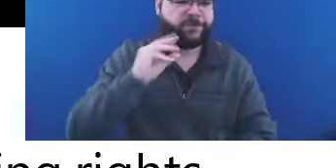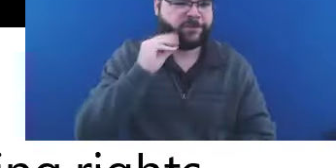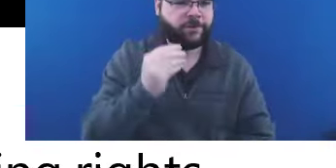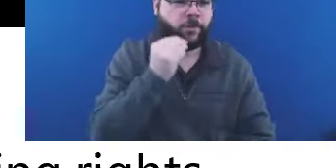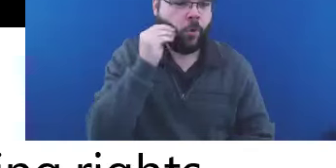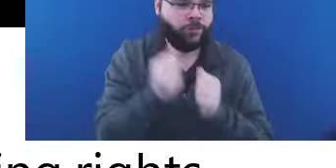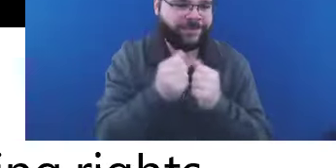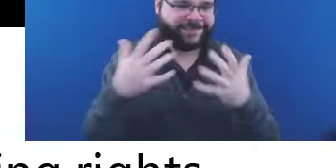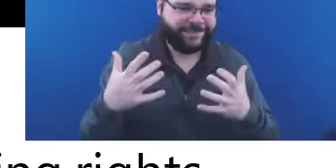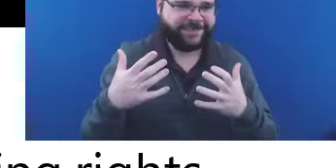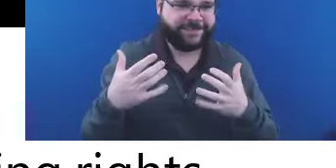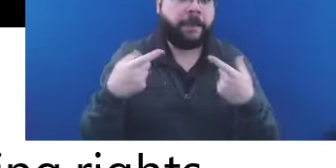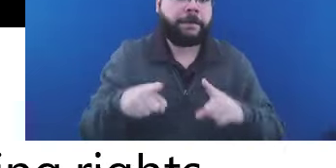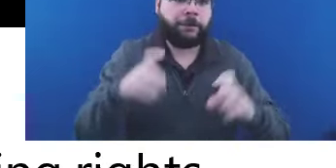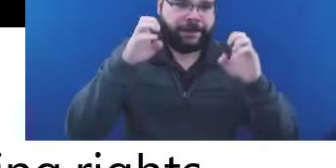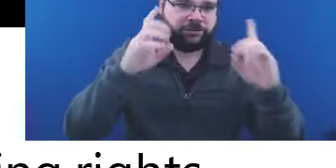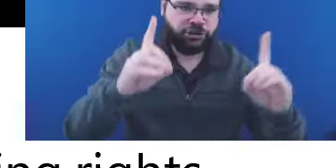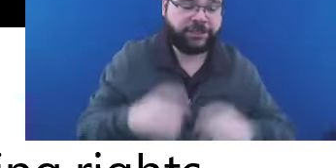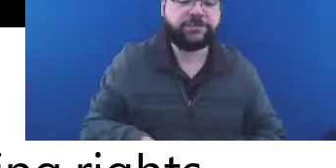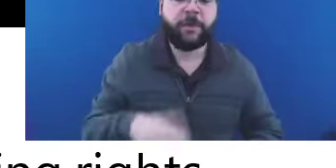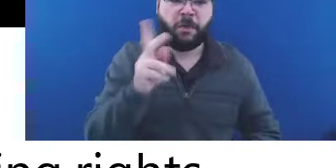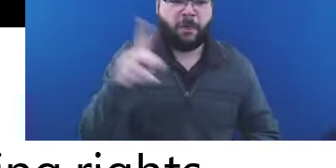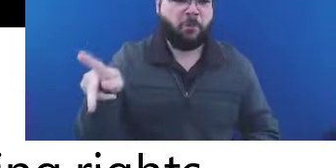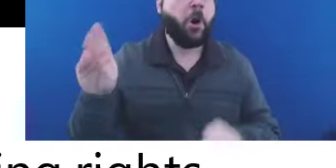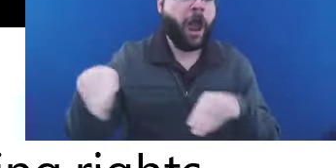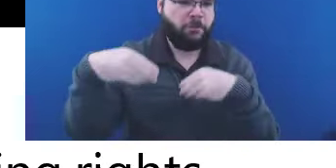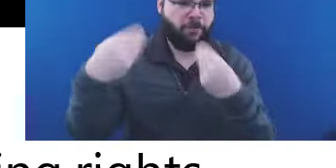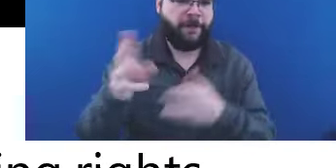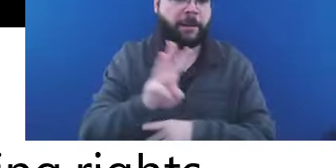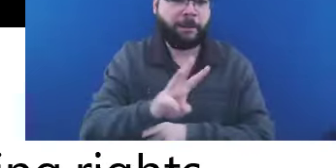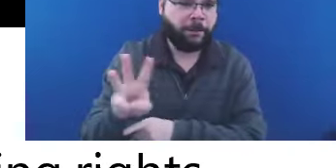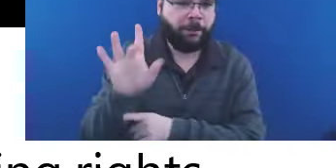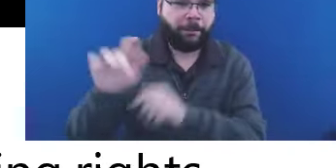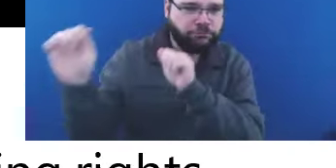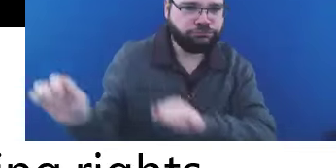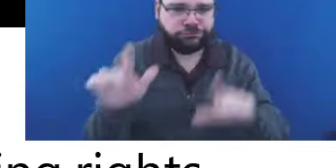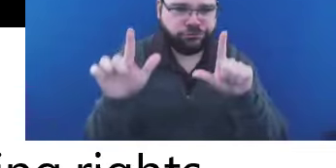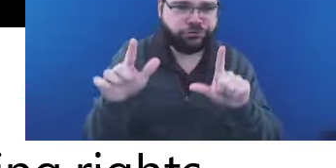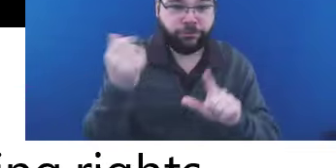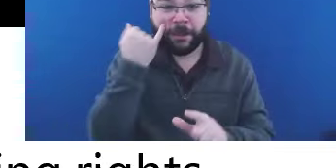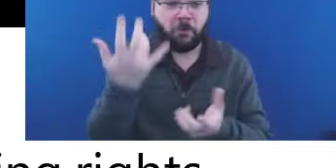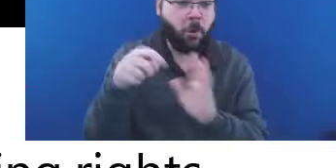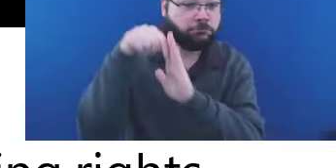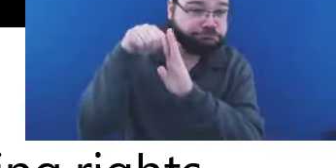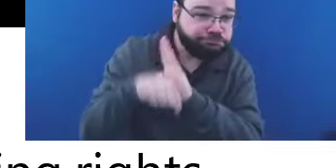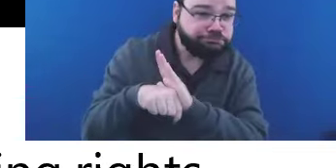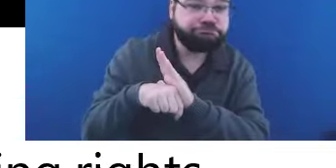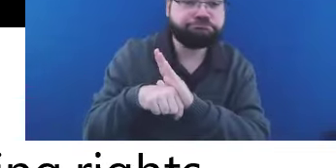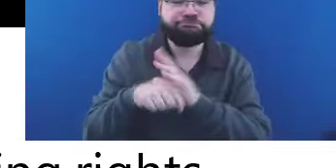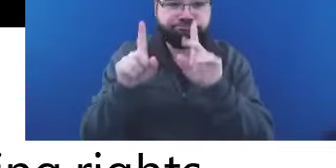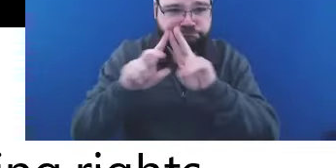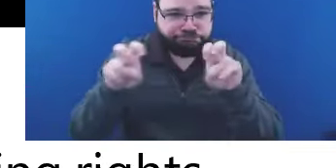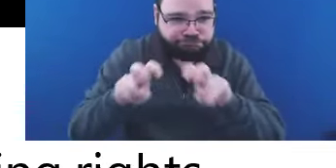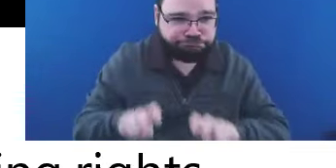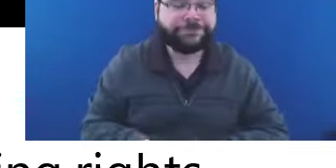in education. You'll get this PowerPoint. I've provided a link for a lot more information about that should you want to dive more into it. But